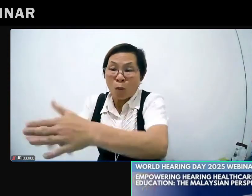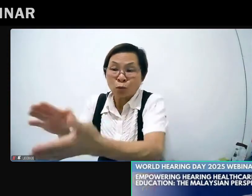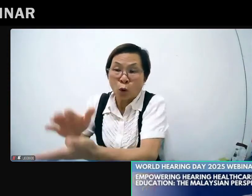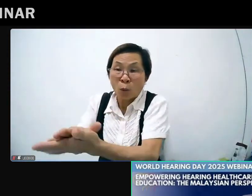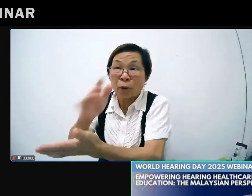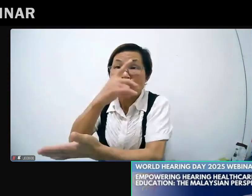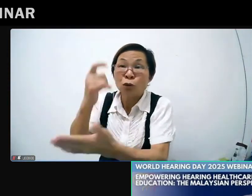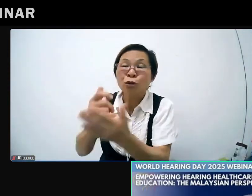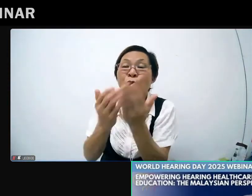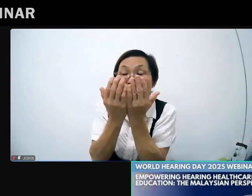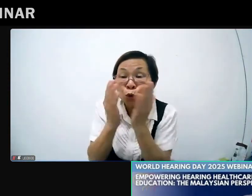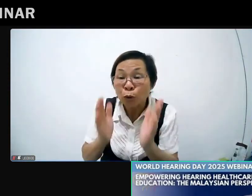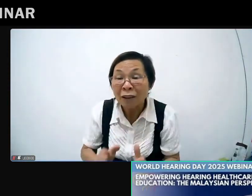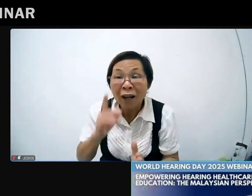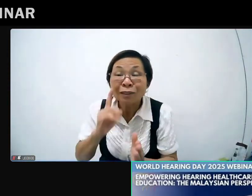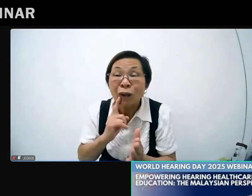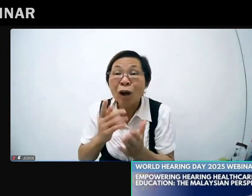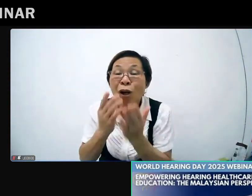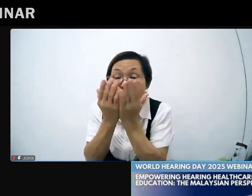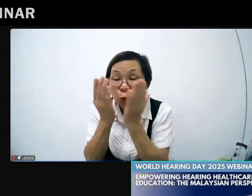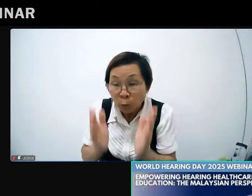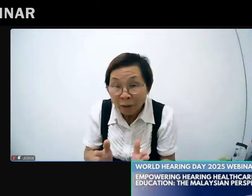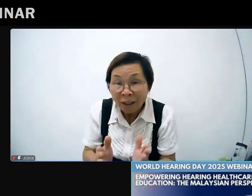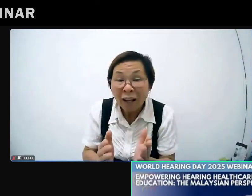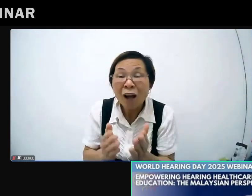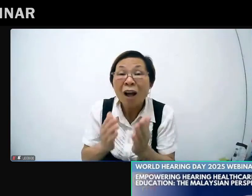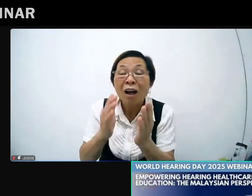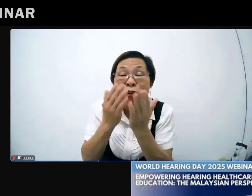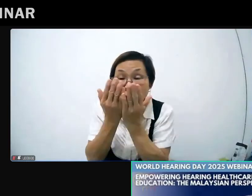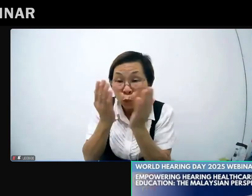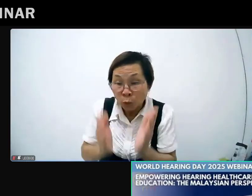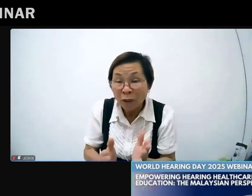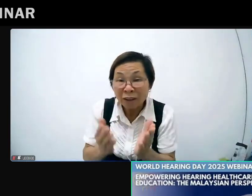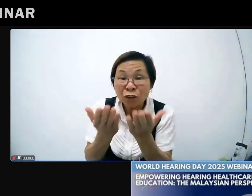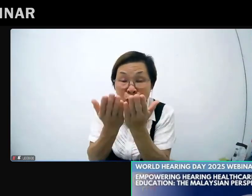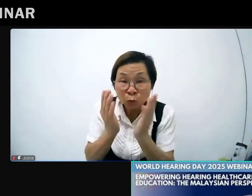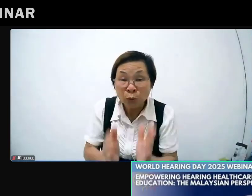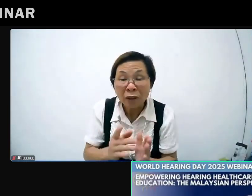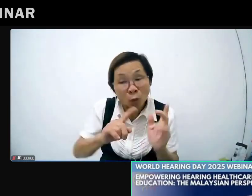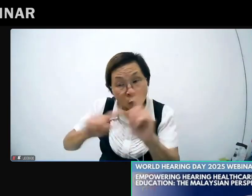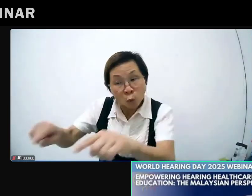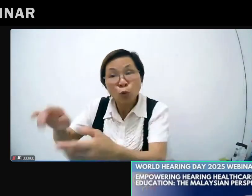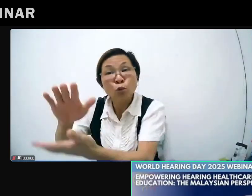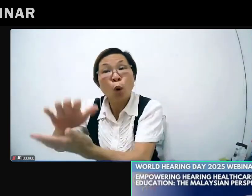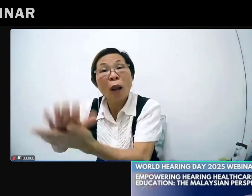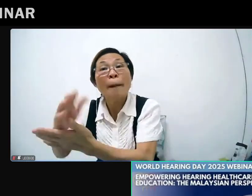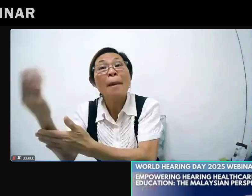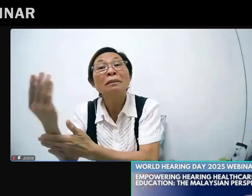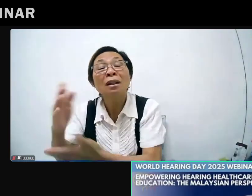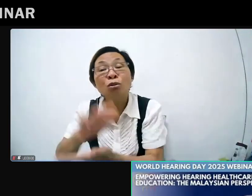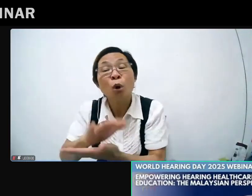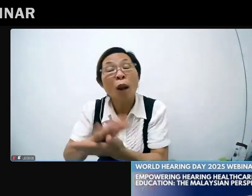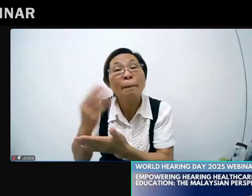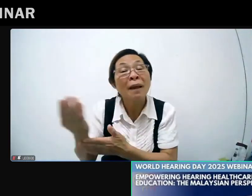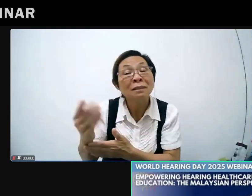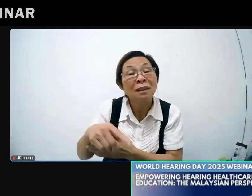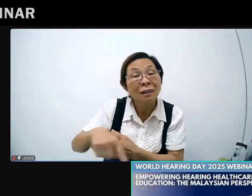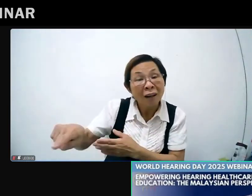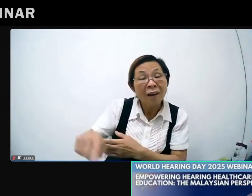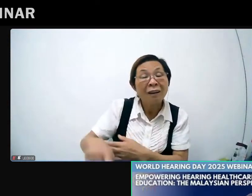impact children also go to mainstream school, and it can be shared with maybe the normal their peers as